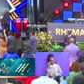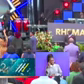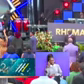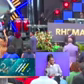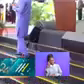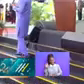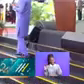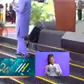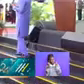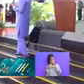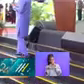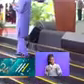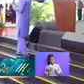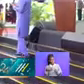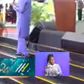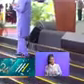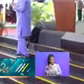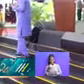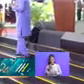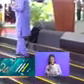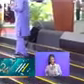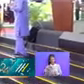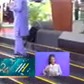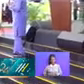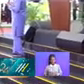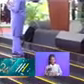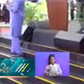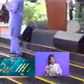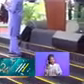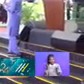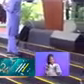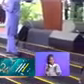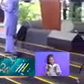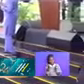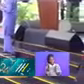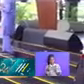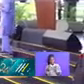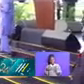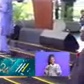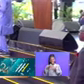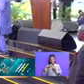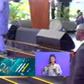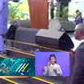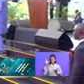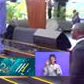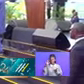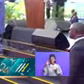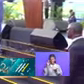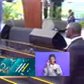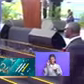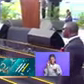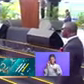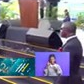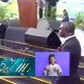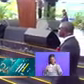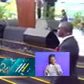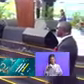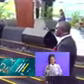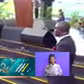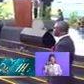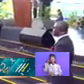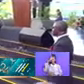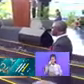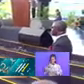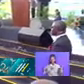crash and I say where are they going oh Lord have mercy on them but in the in the spiritual it was the speed of